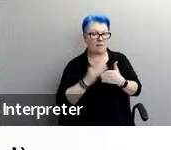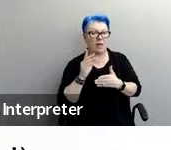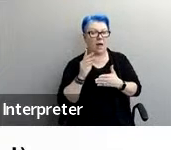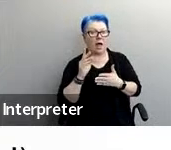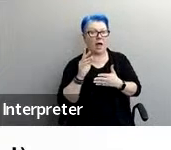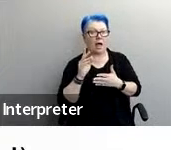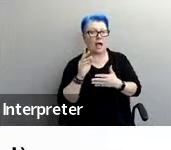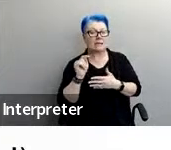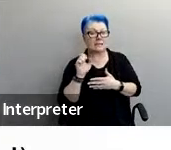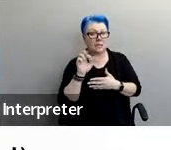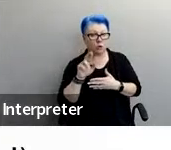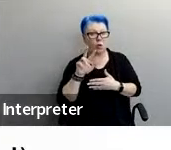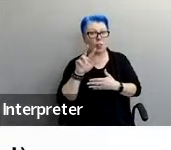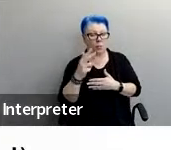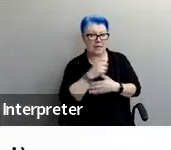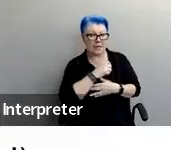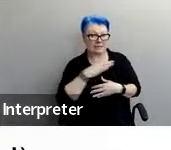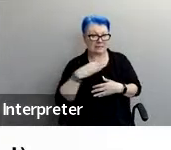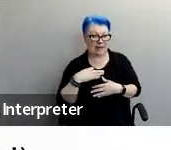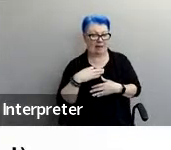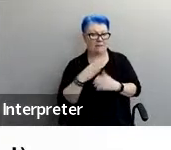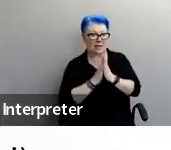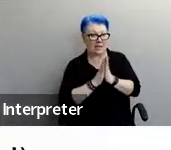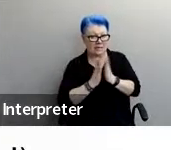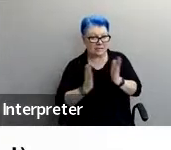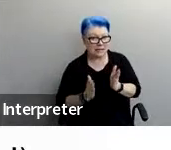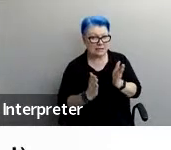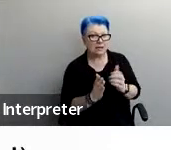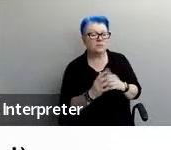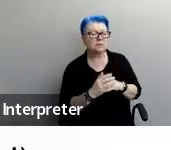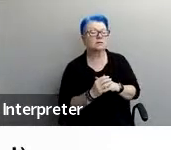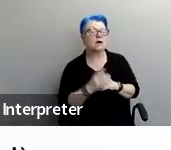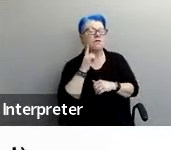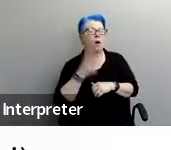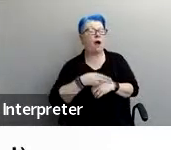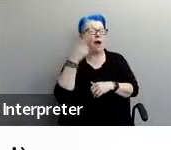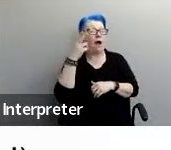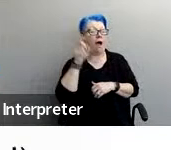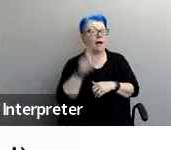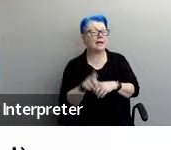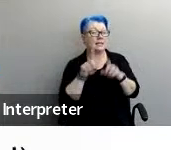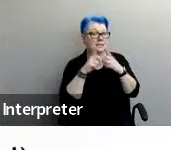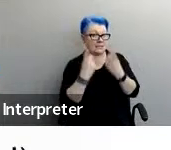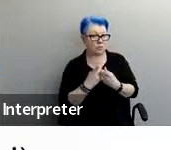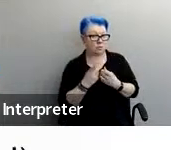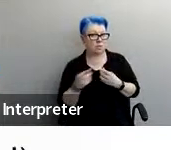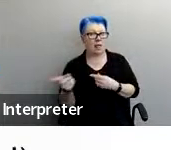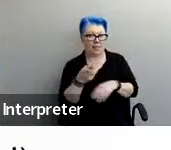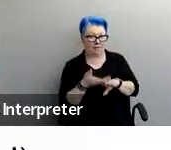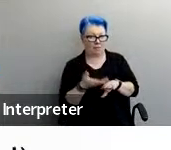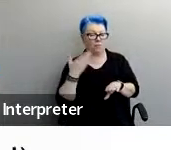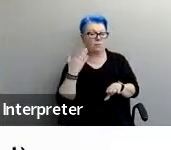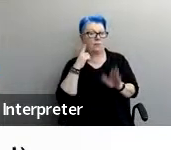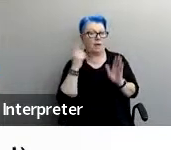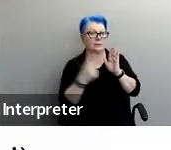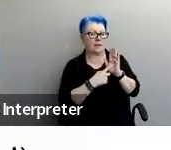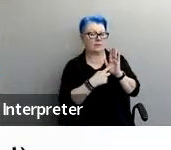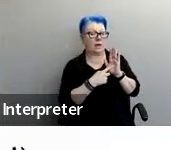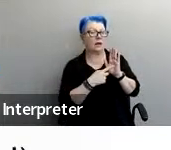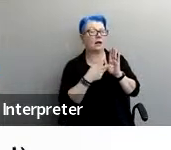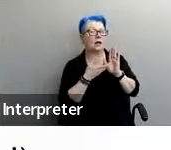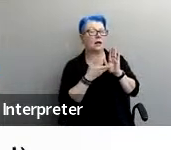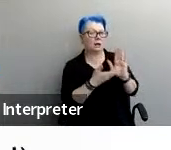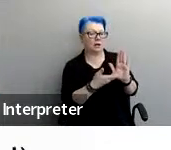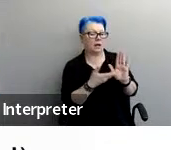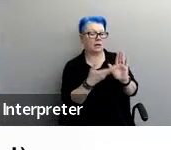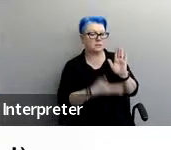staff incentives for high needs districts. Those districts have previously been identified as districts